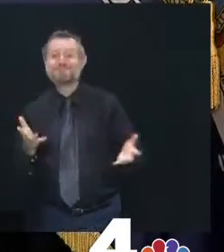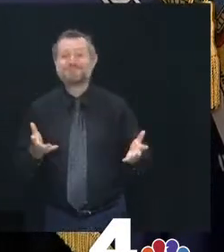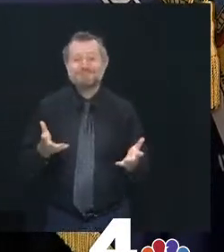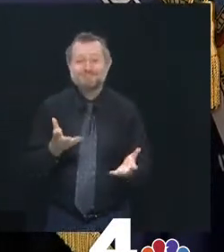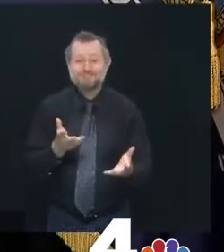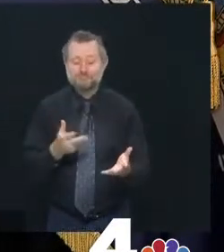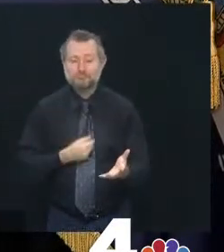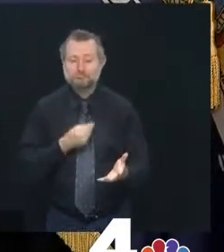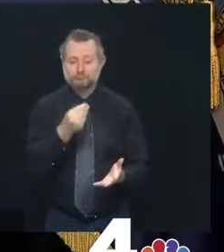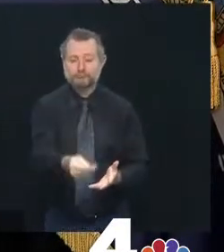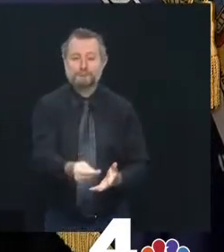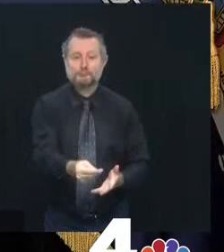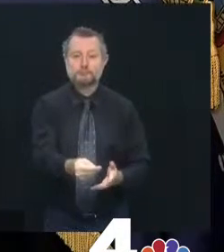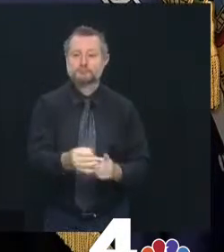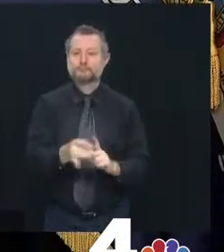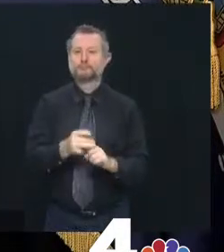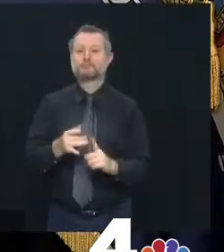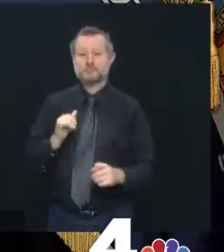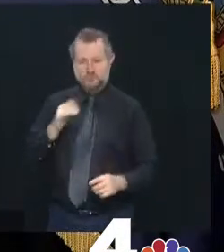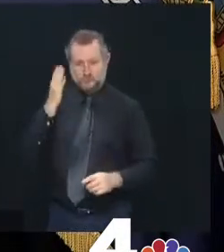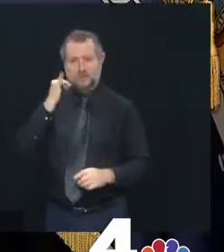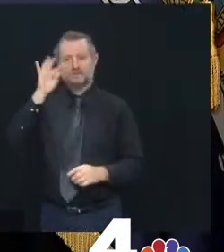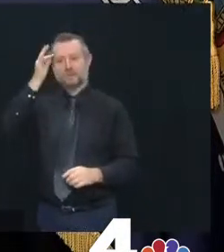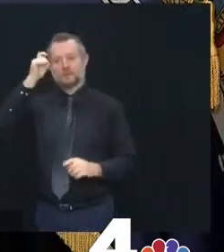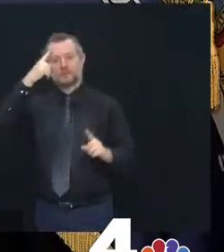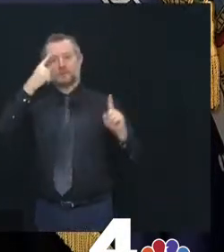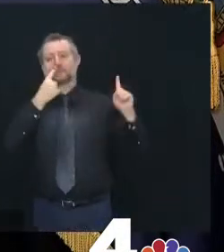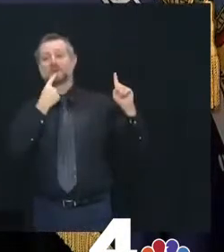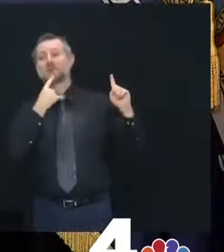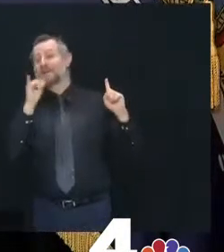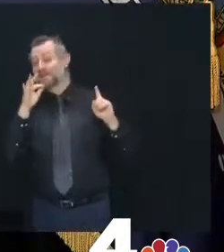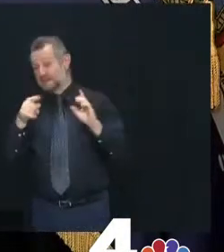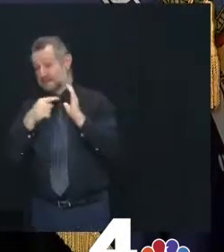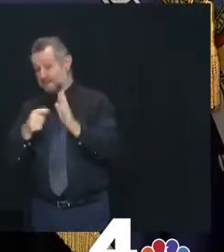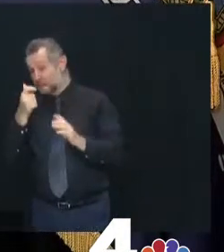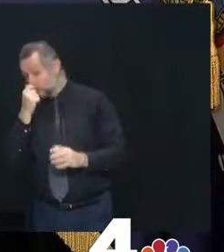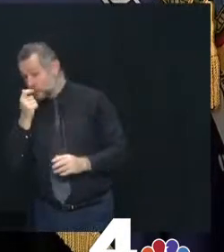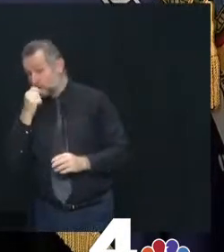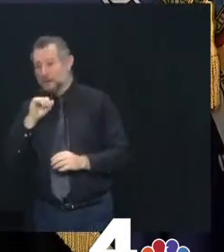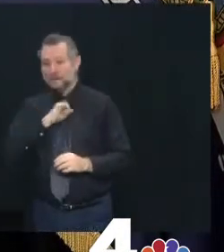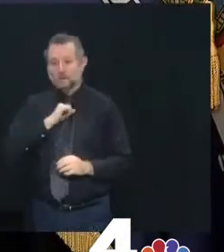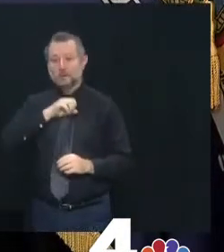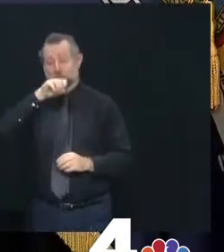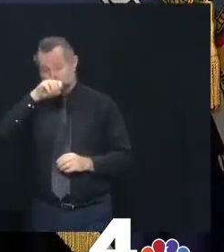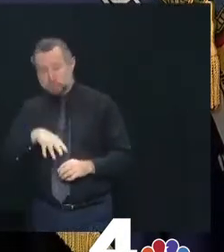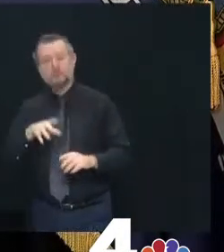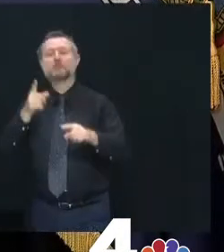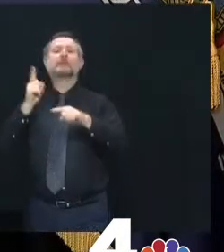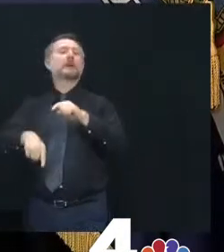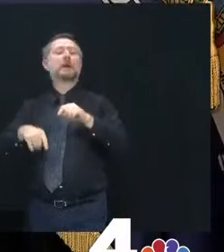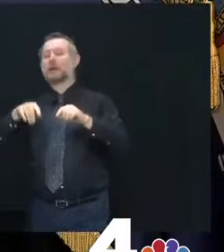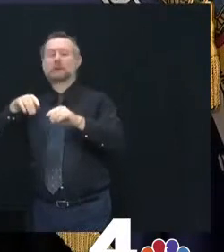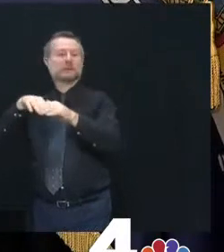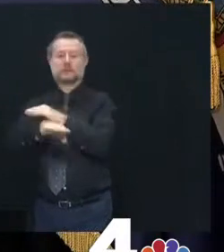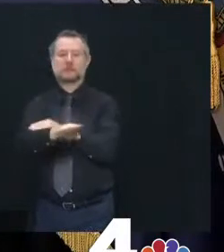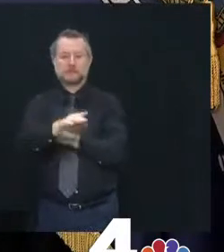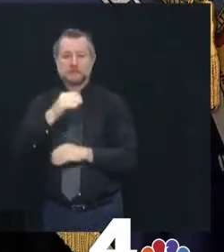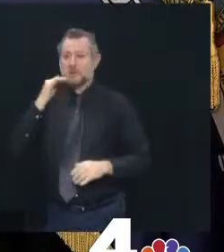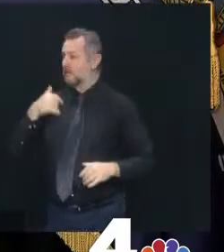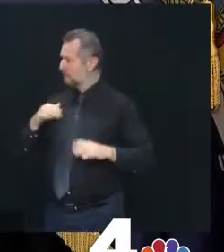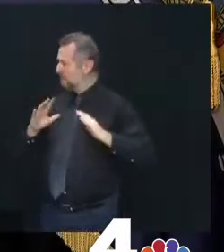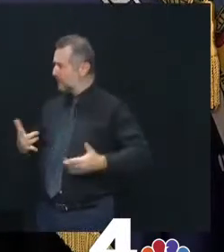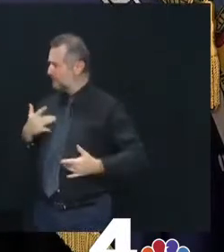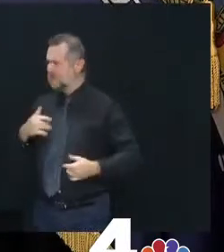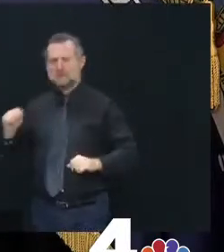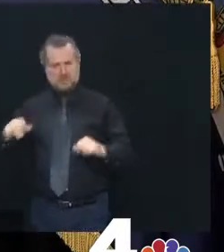only symptomatic people can spread it. So family members who were not symptomatic went to